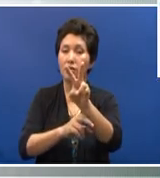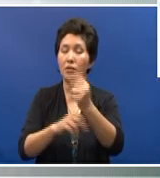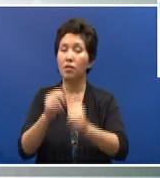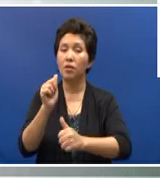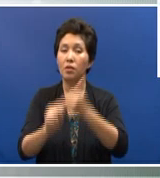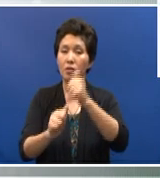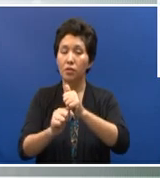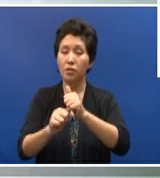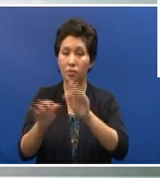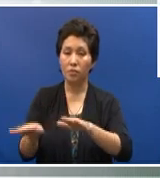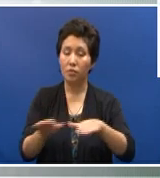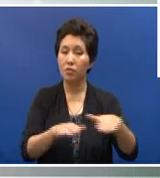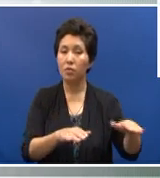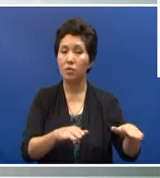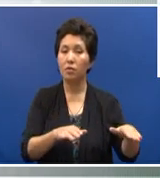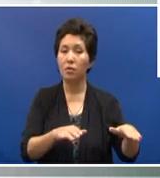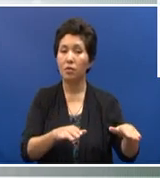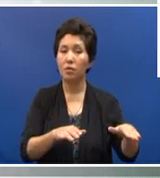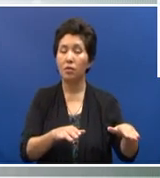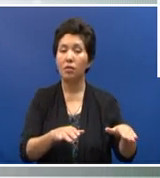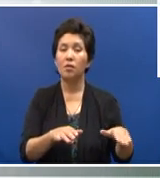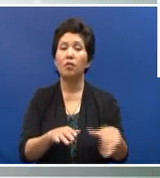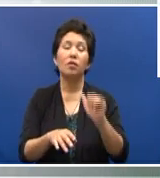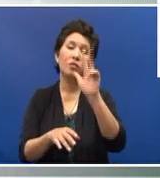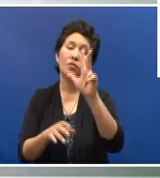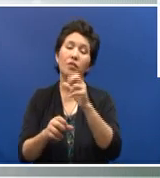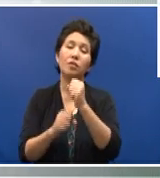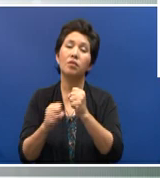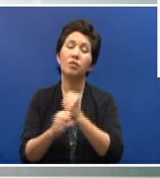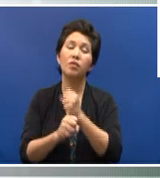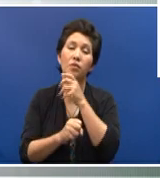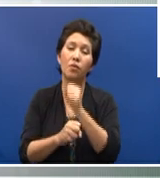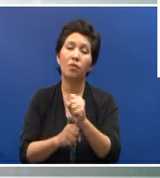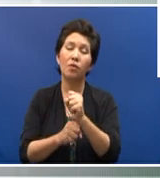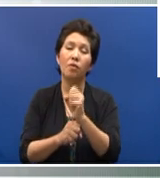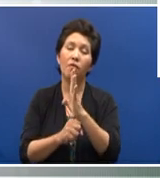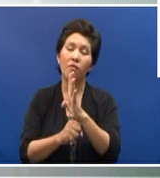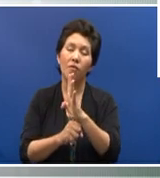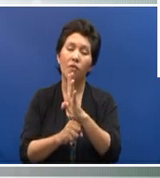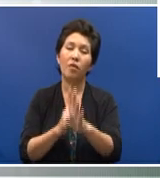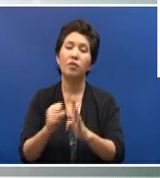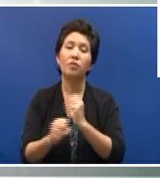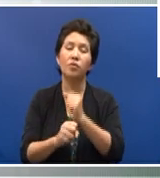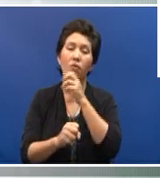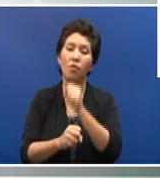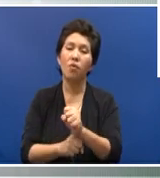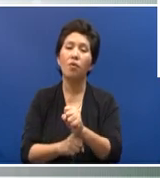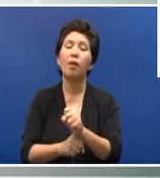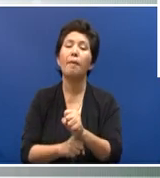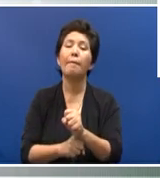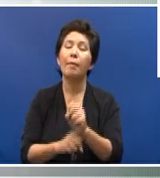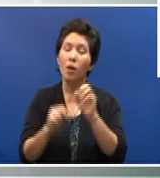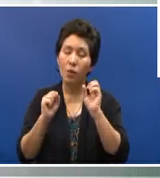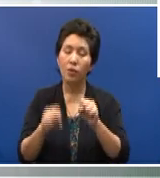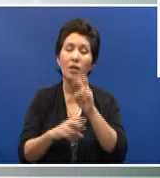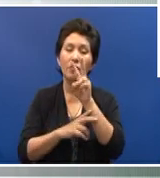the children are doing work as early as 3 years old, 4 years old. Okay, so you